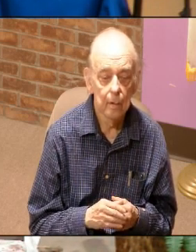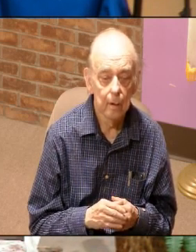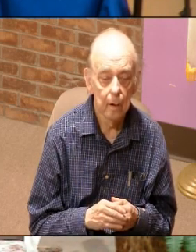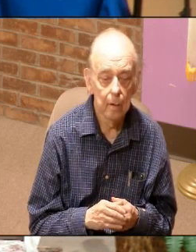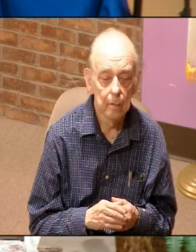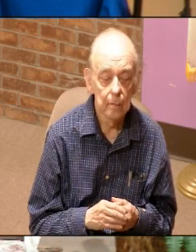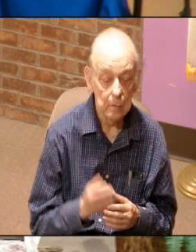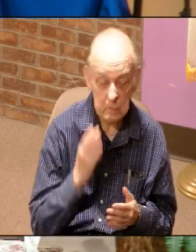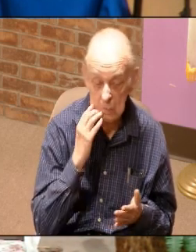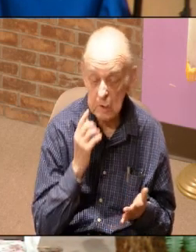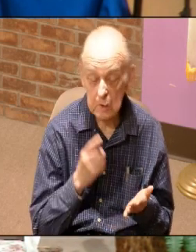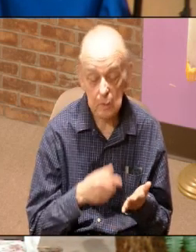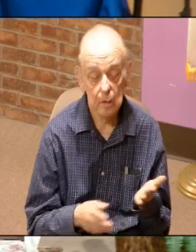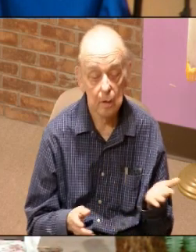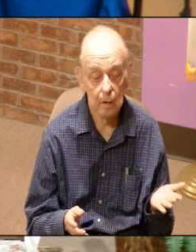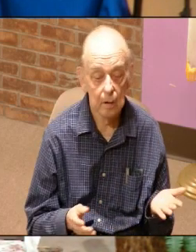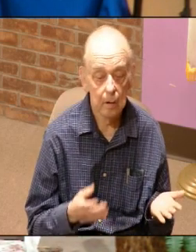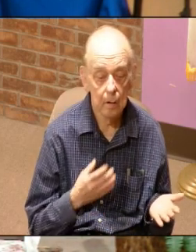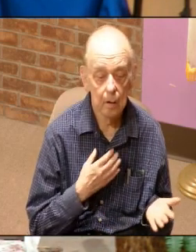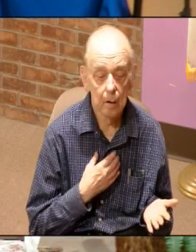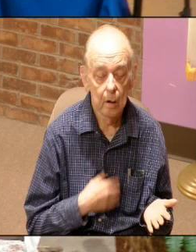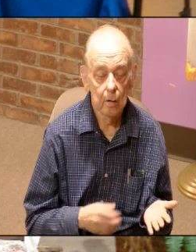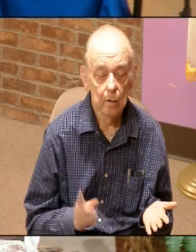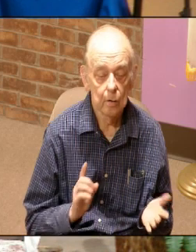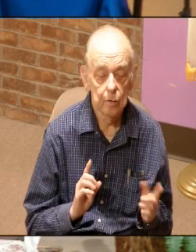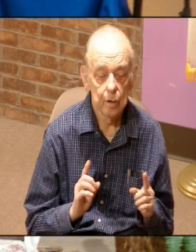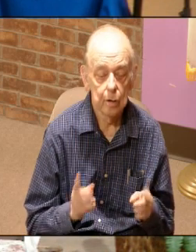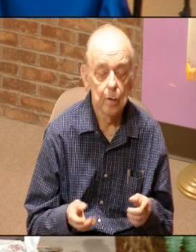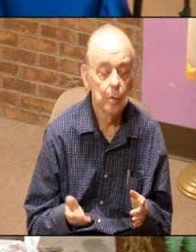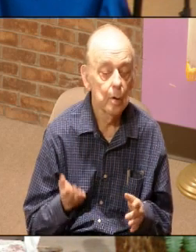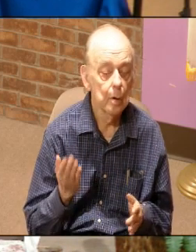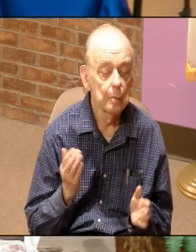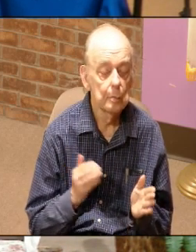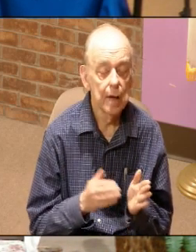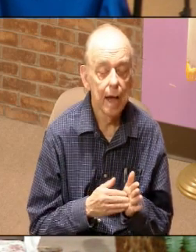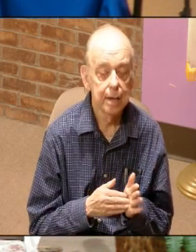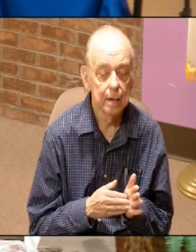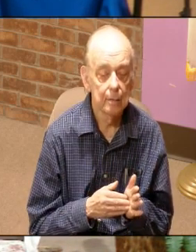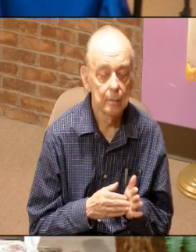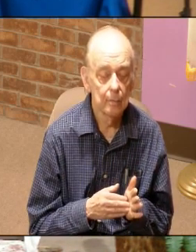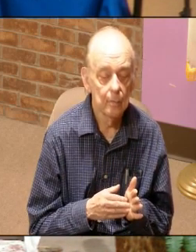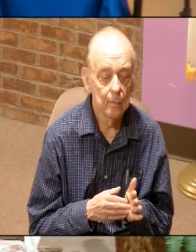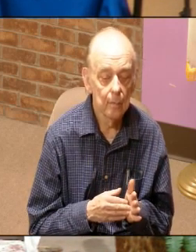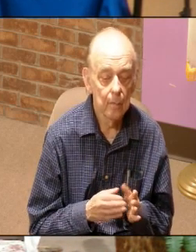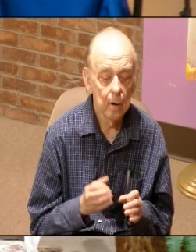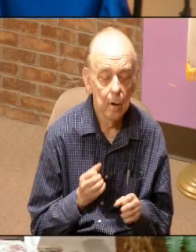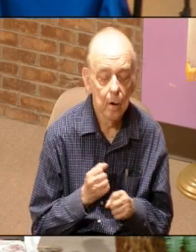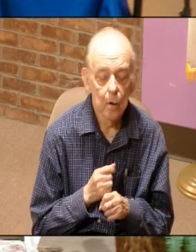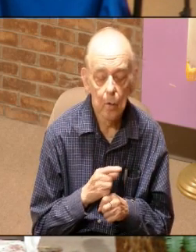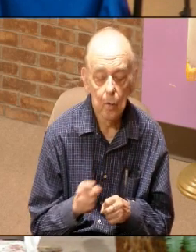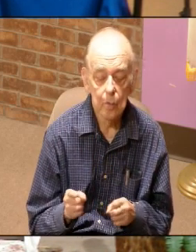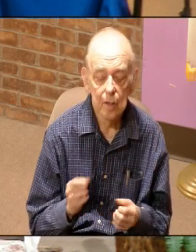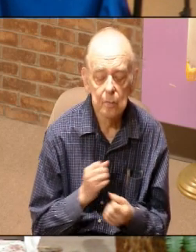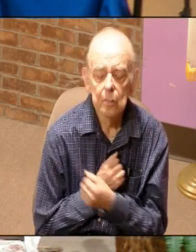you know what, I wish I could just go back and just hold them tight